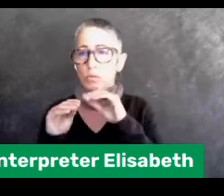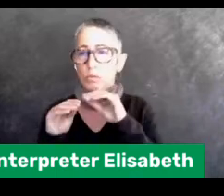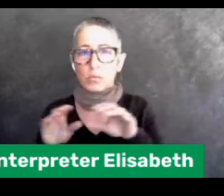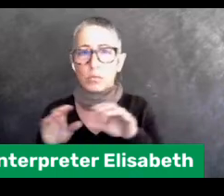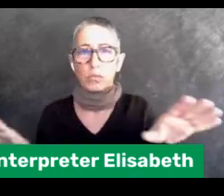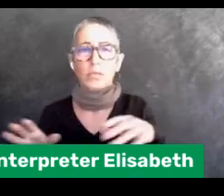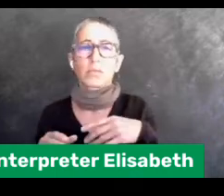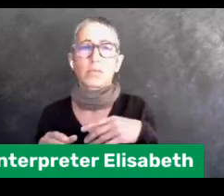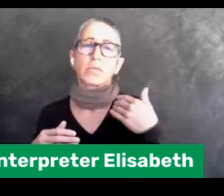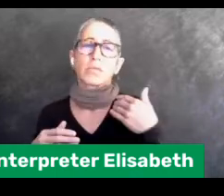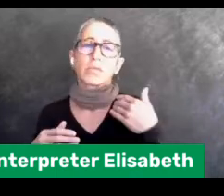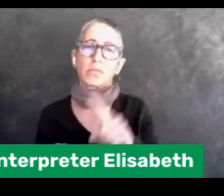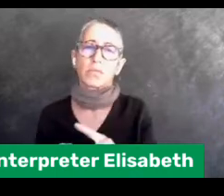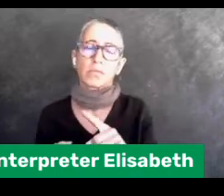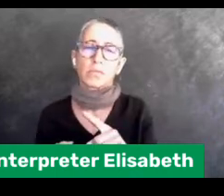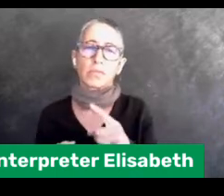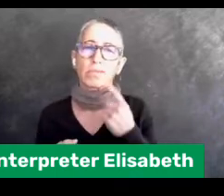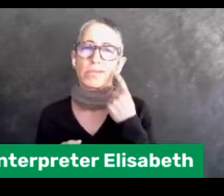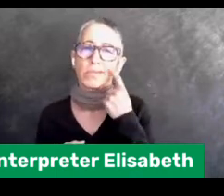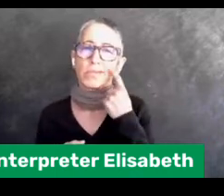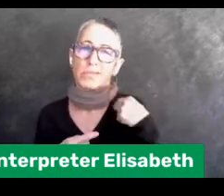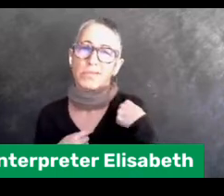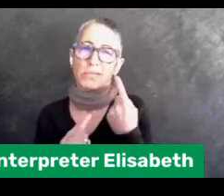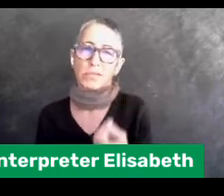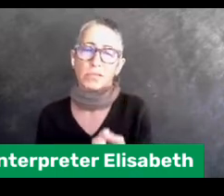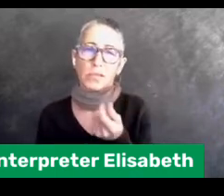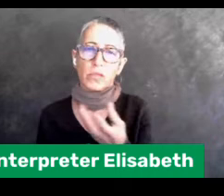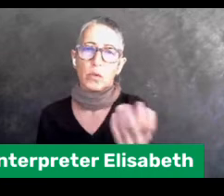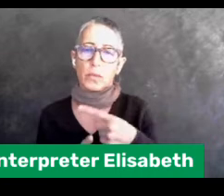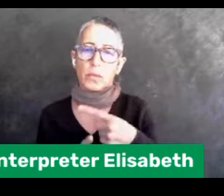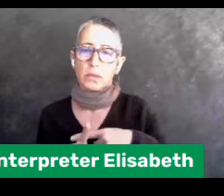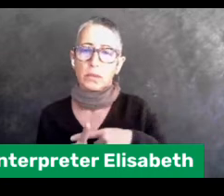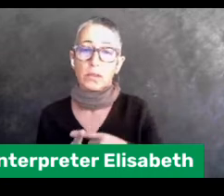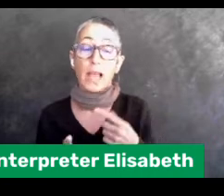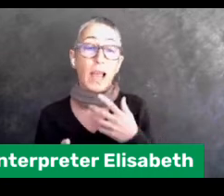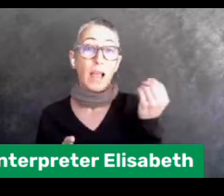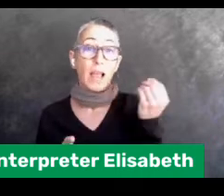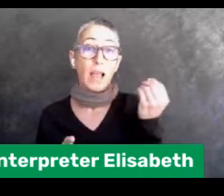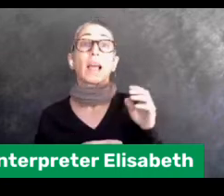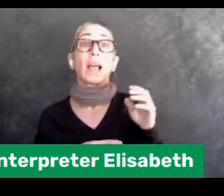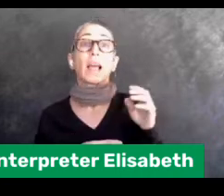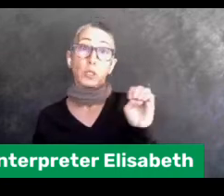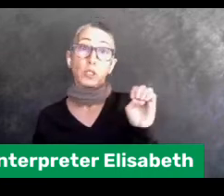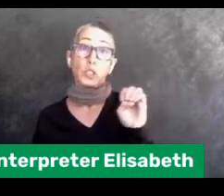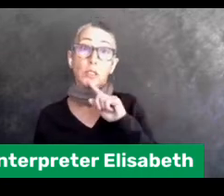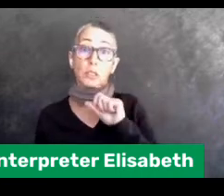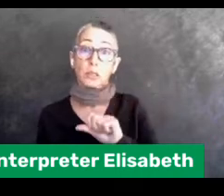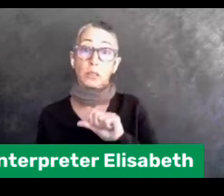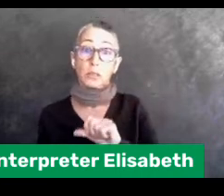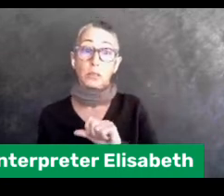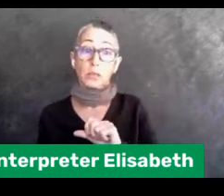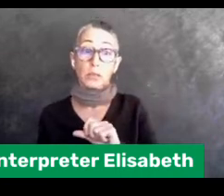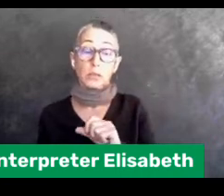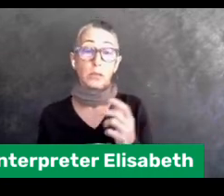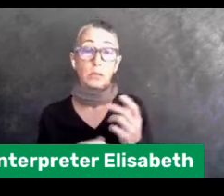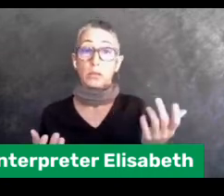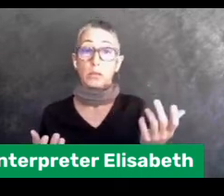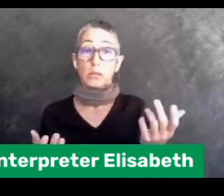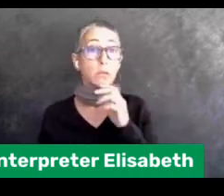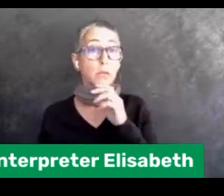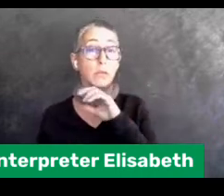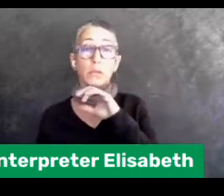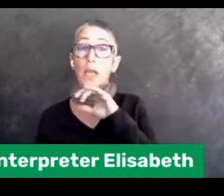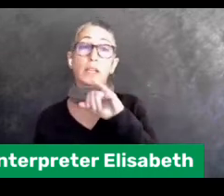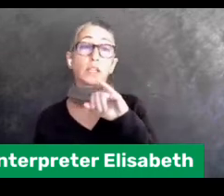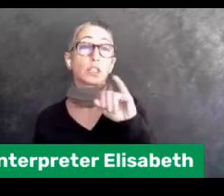The second, and I think this is the nature of an emergency, is at By the Hand, we're not equipped. At Jehovah Jireh, we're not